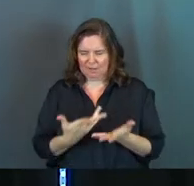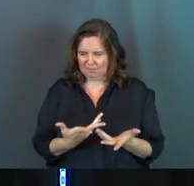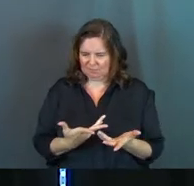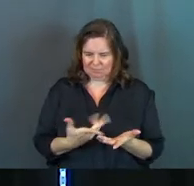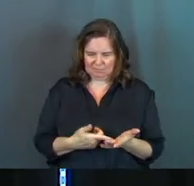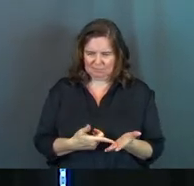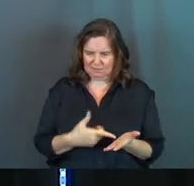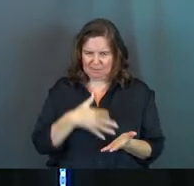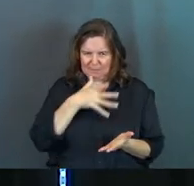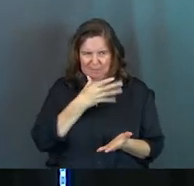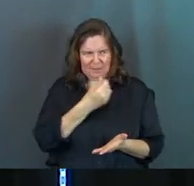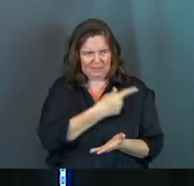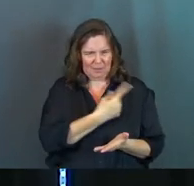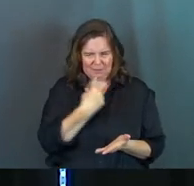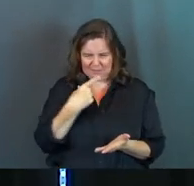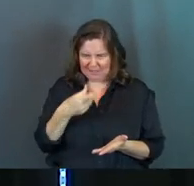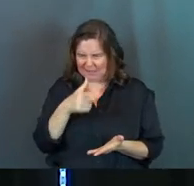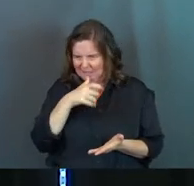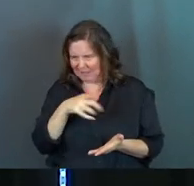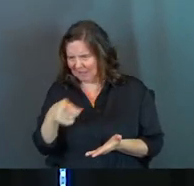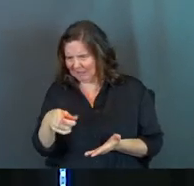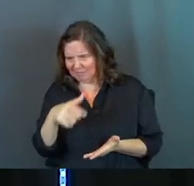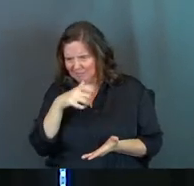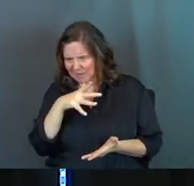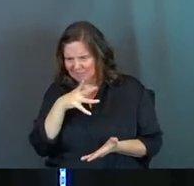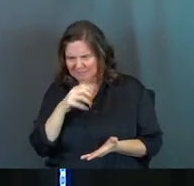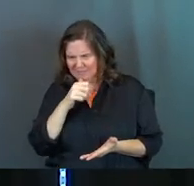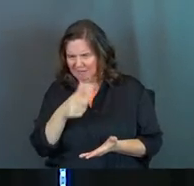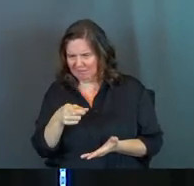are you talking about? You're like, your mom's outside. We're saying this lady in front of you is your mother.